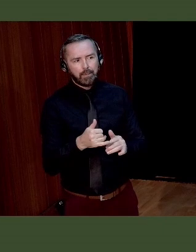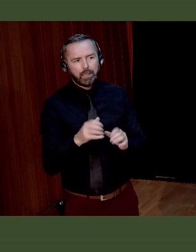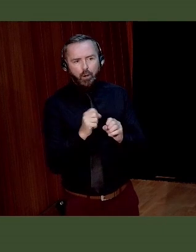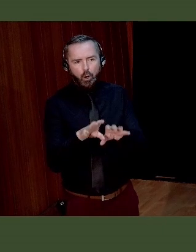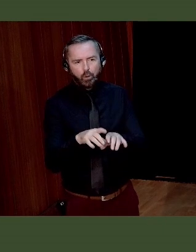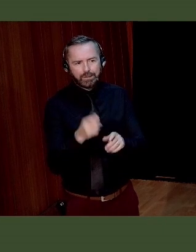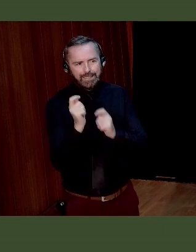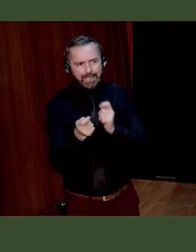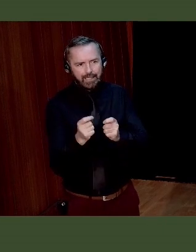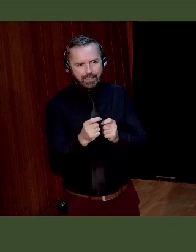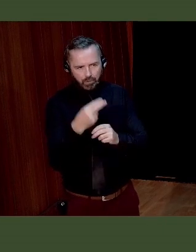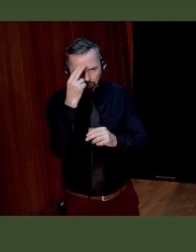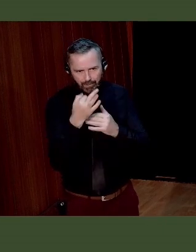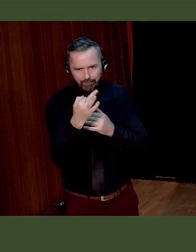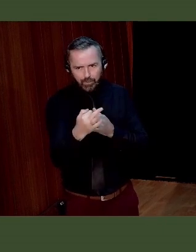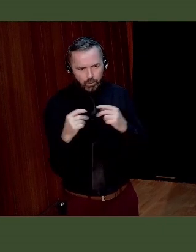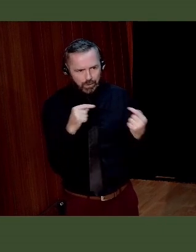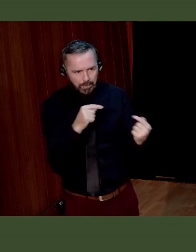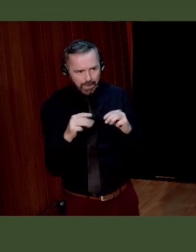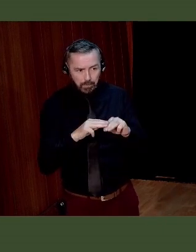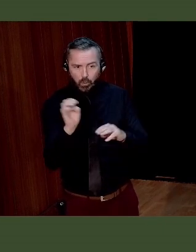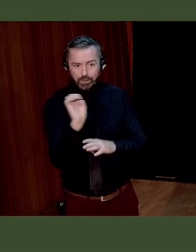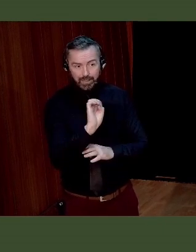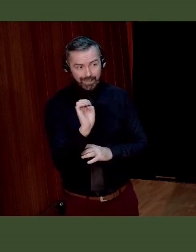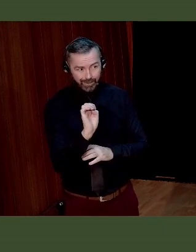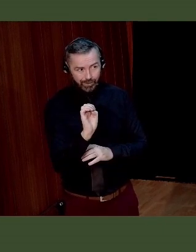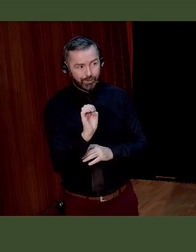already understood that future debates would be held mainly in English,